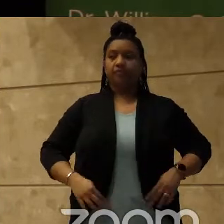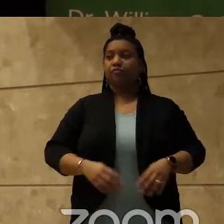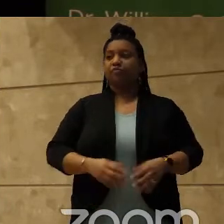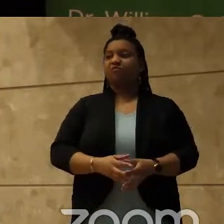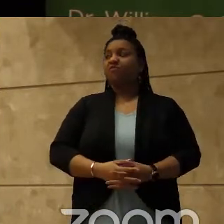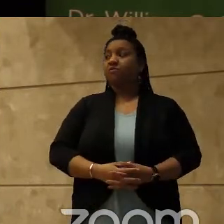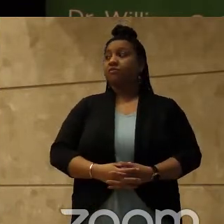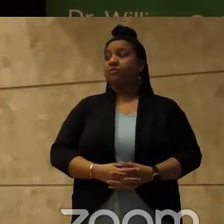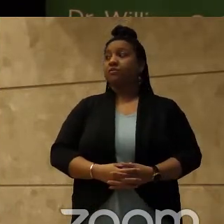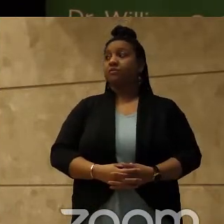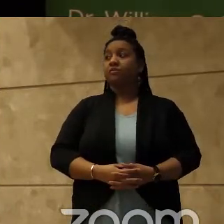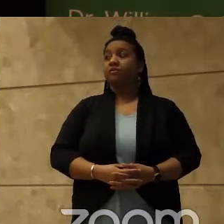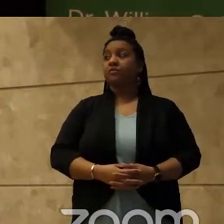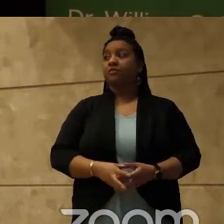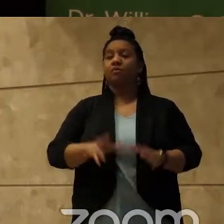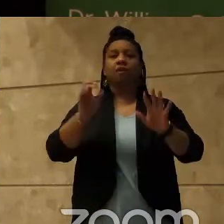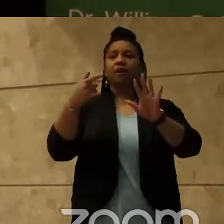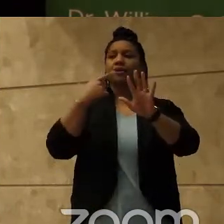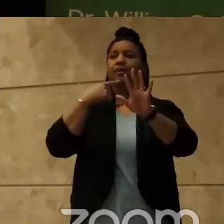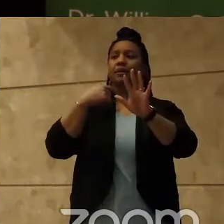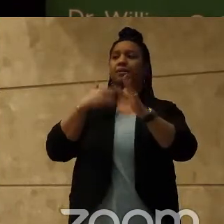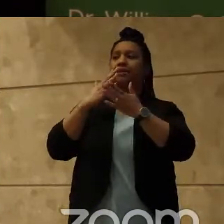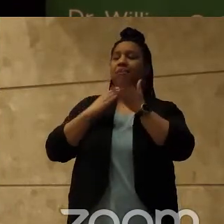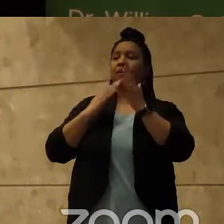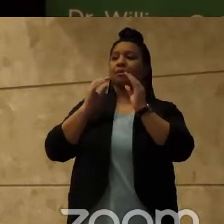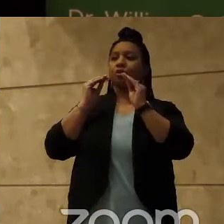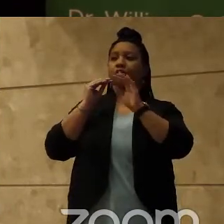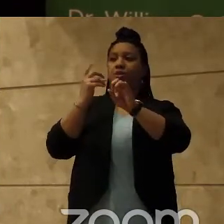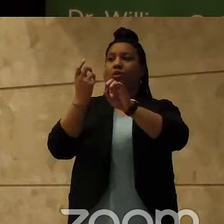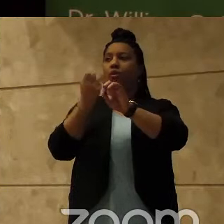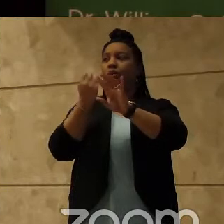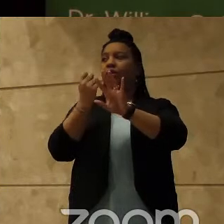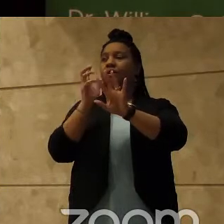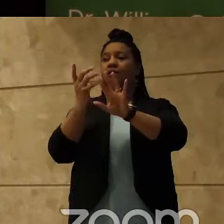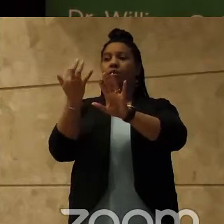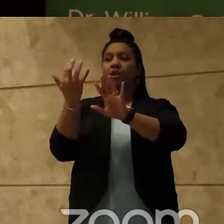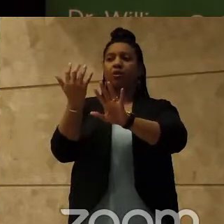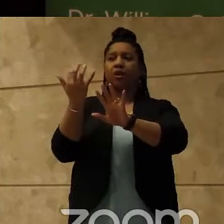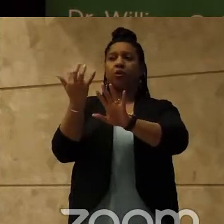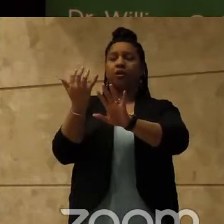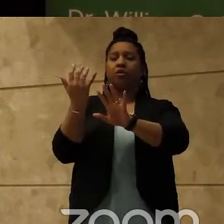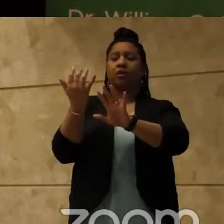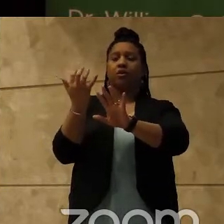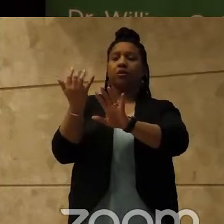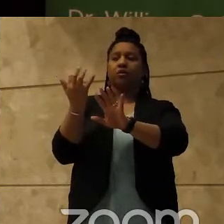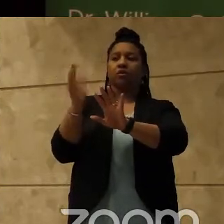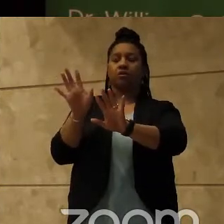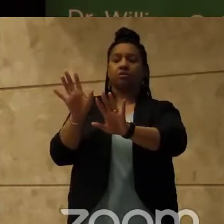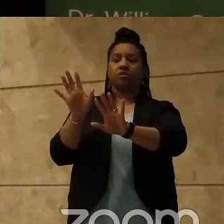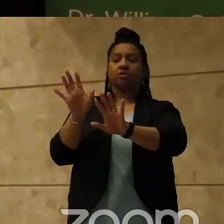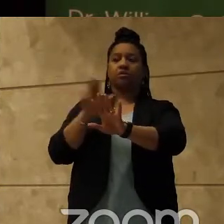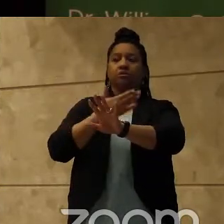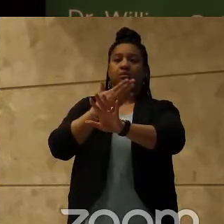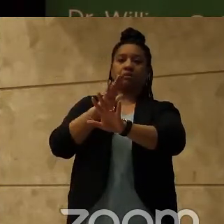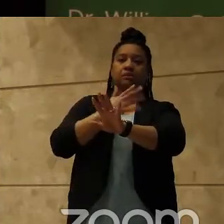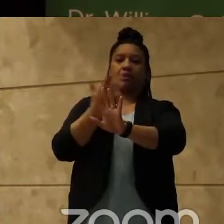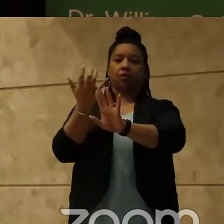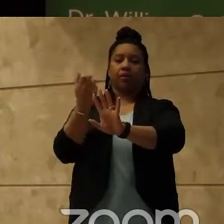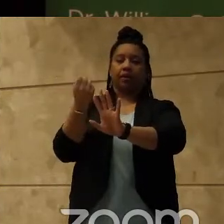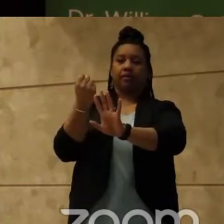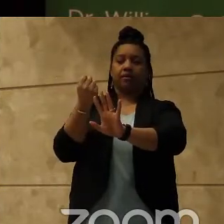Okay, y'all, they're giving me some instructions. Hang on, Miss Terry, one second. Hang on. So I